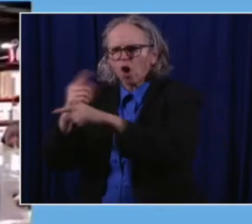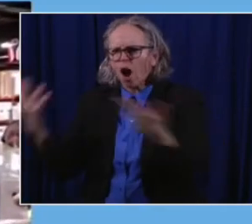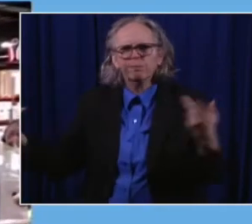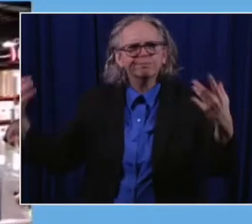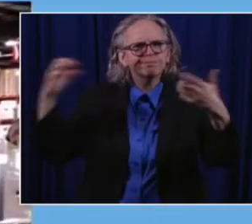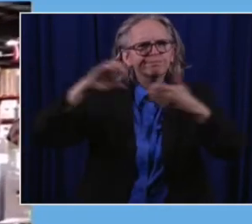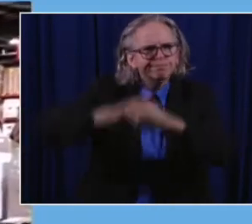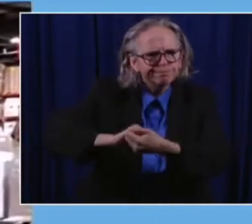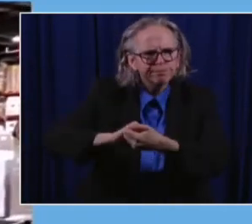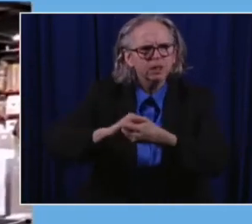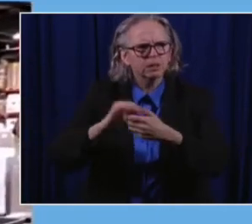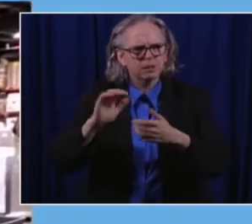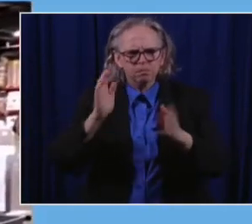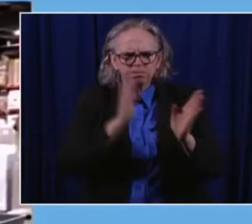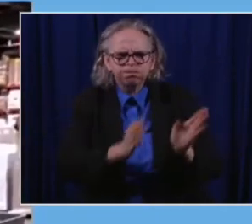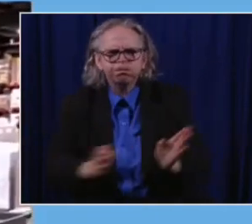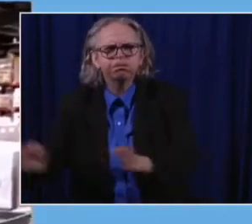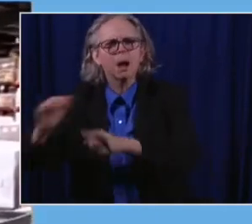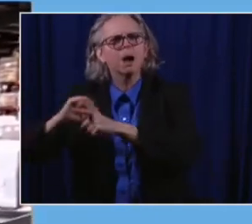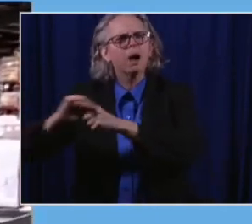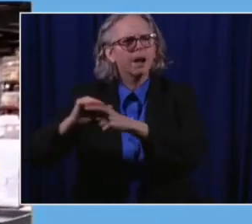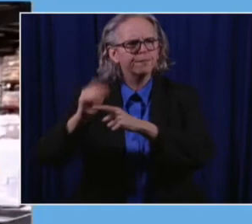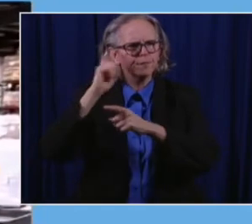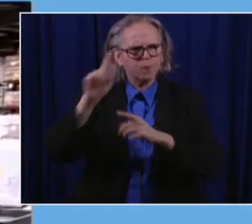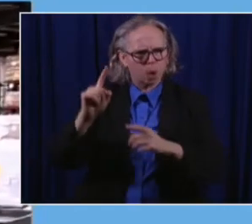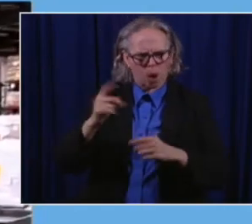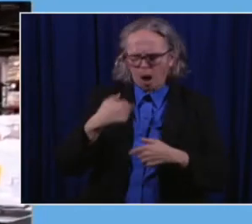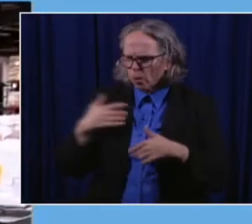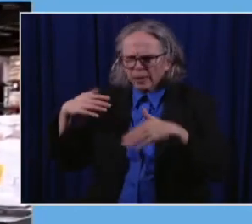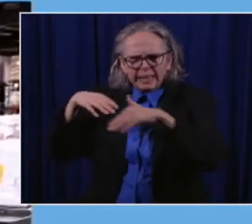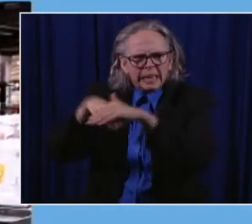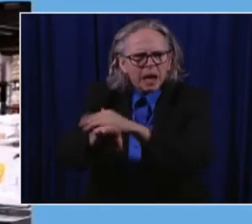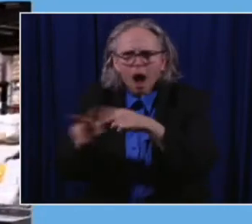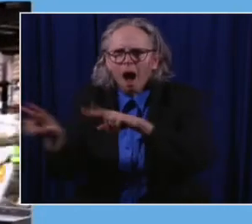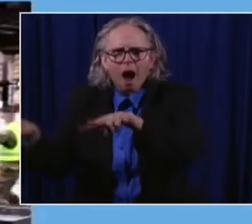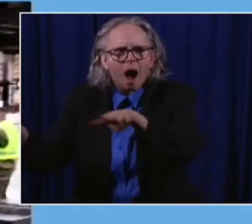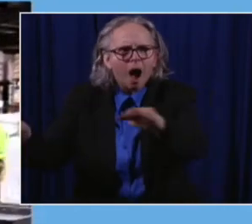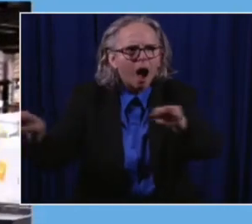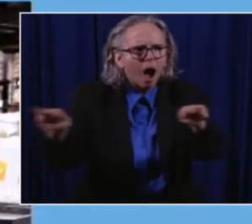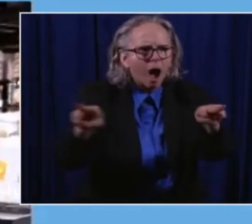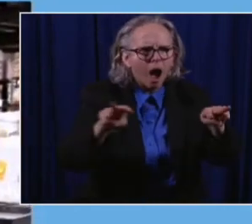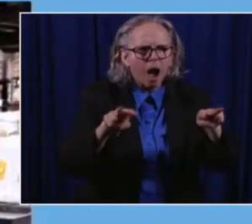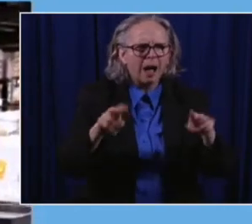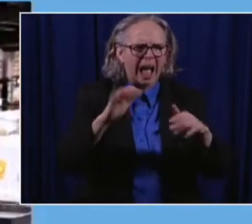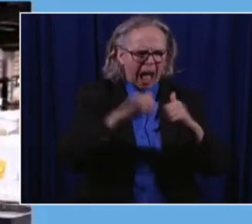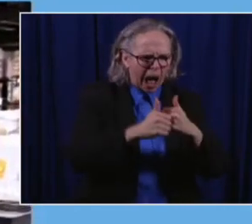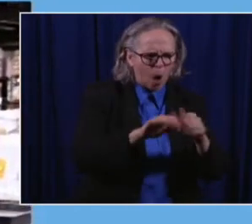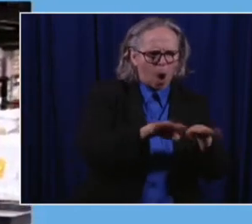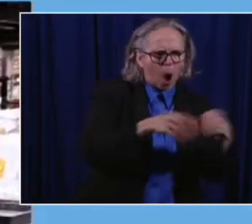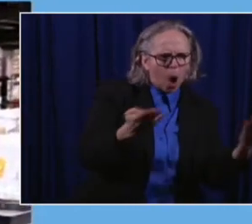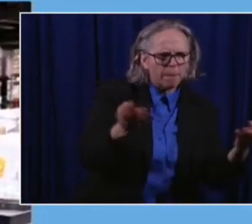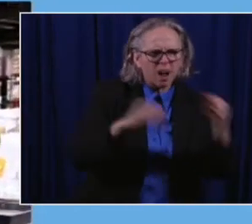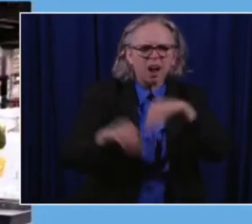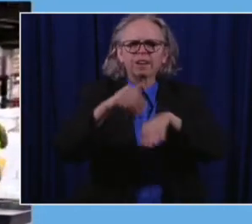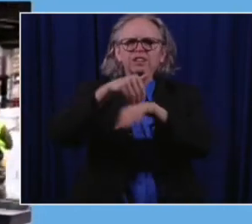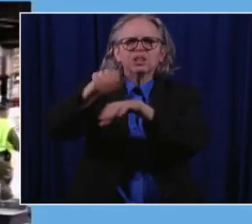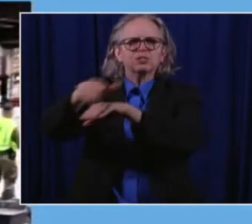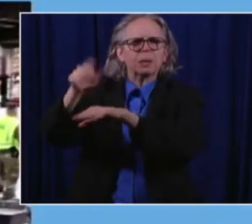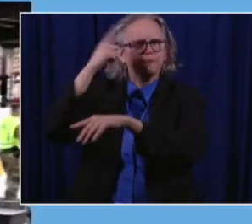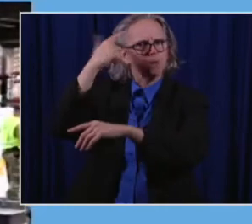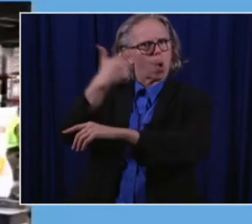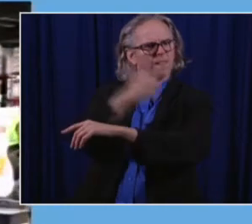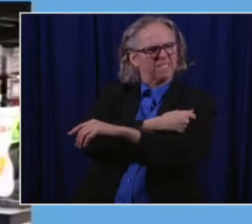we watched them practice, to break down, repackage, and then ship out large amounts of